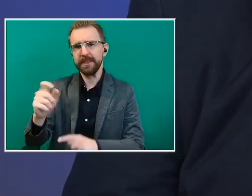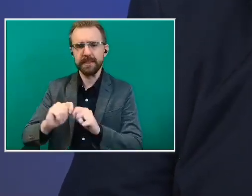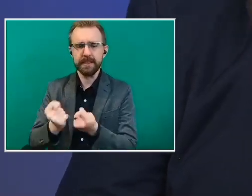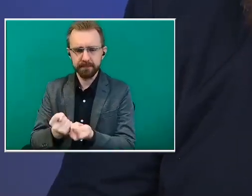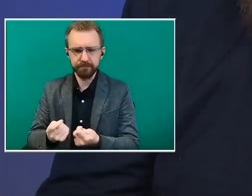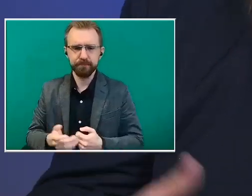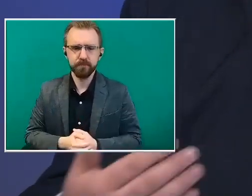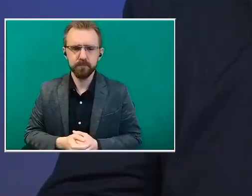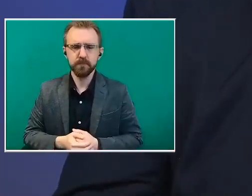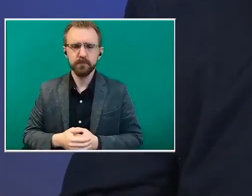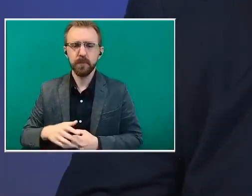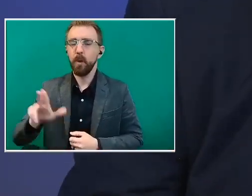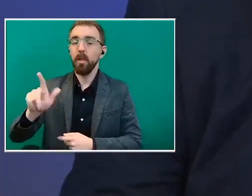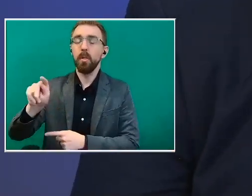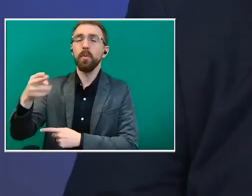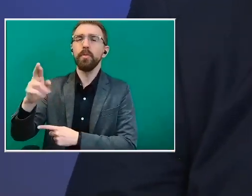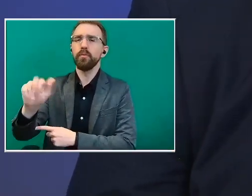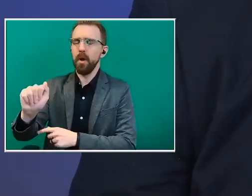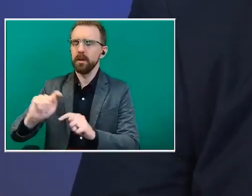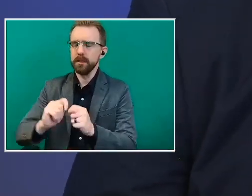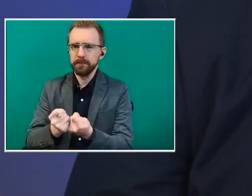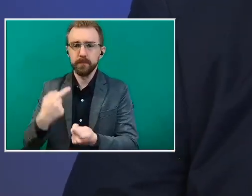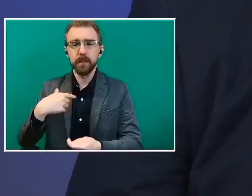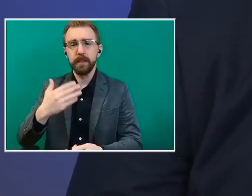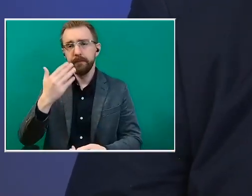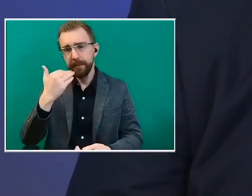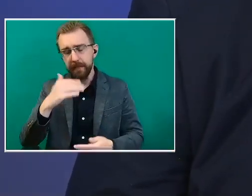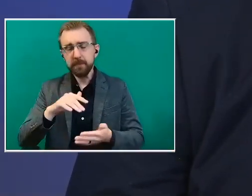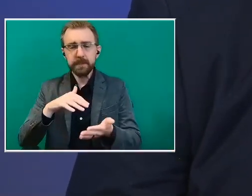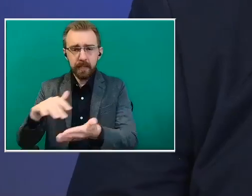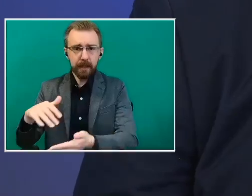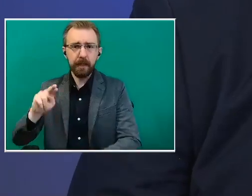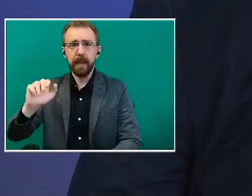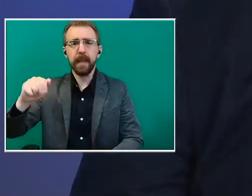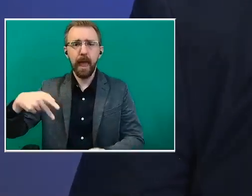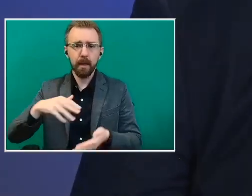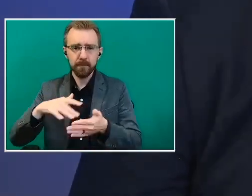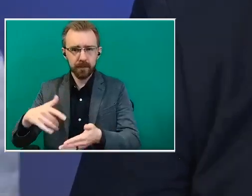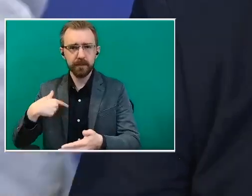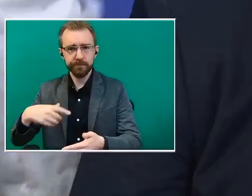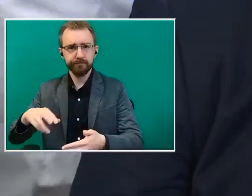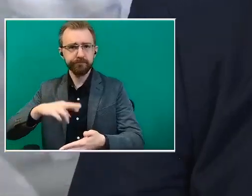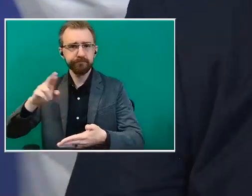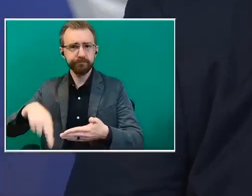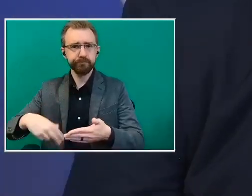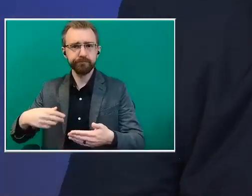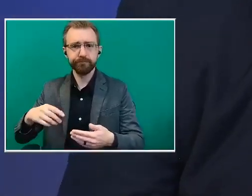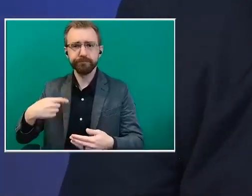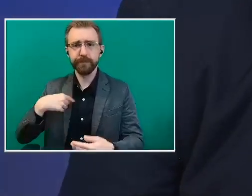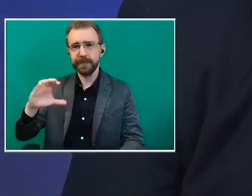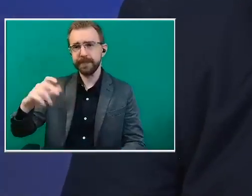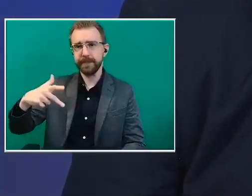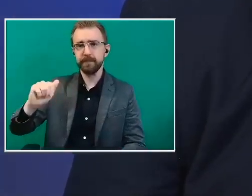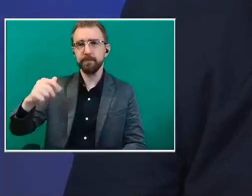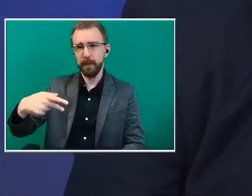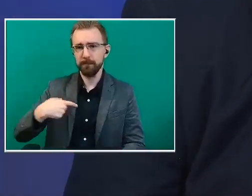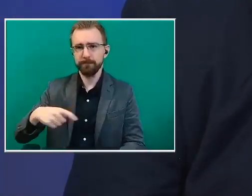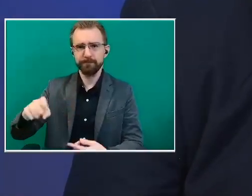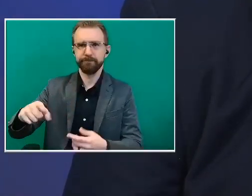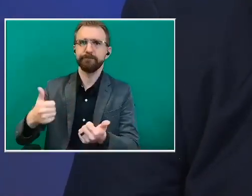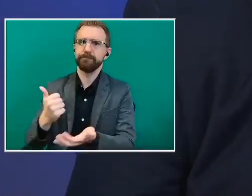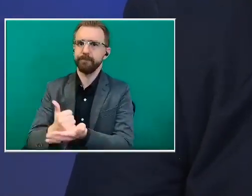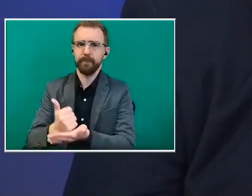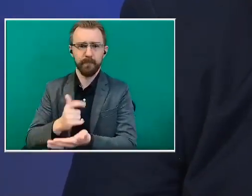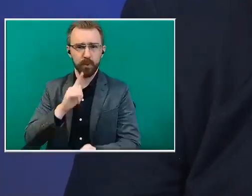sleep studies and nap studies, and eventually we came to the conclusion that I had CPAP. But realistically, I was just waking